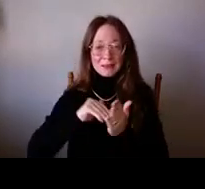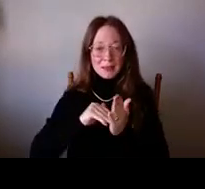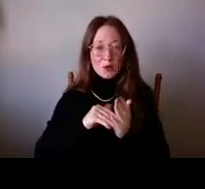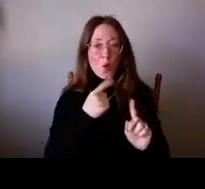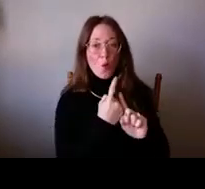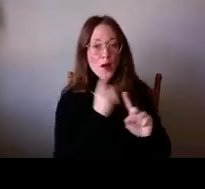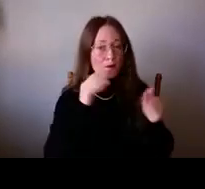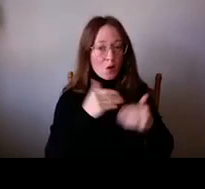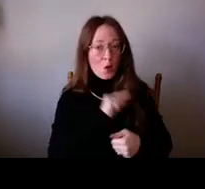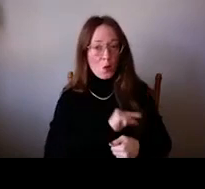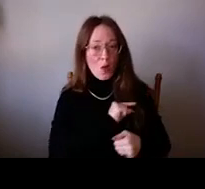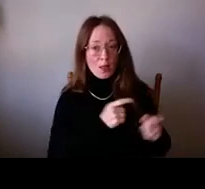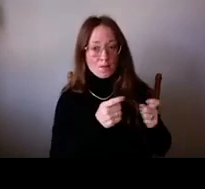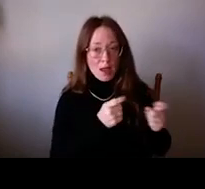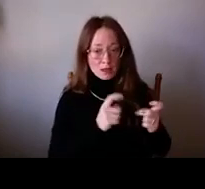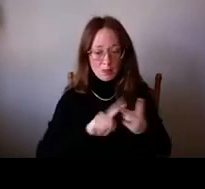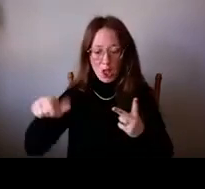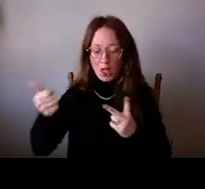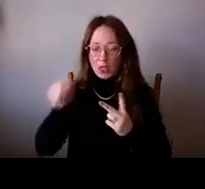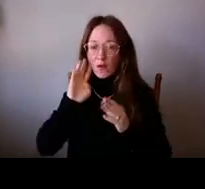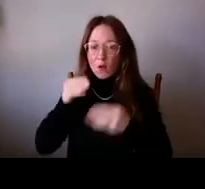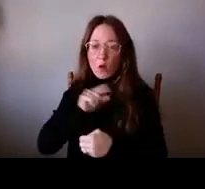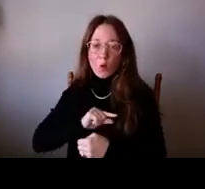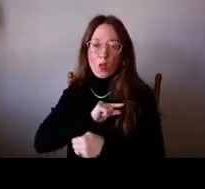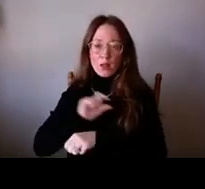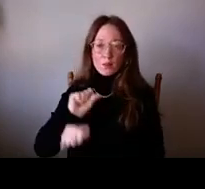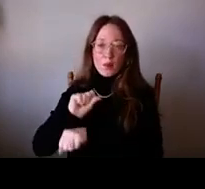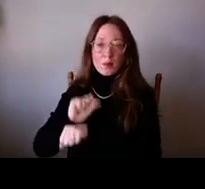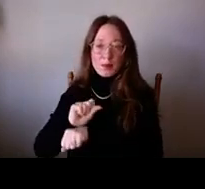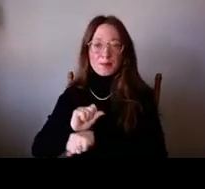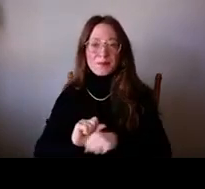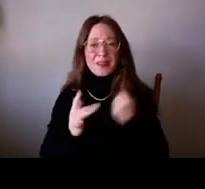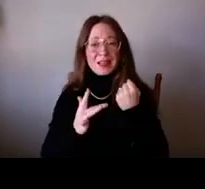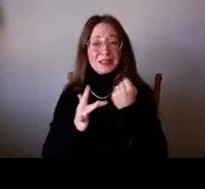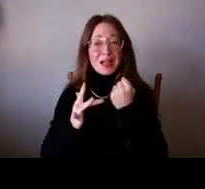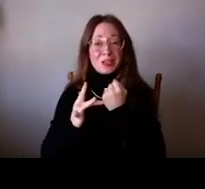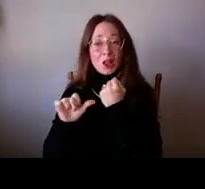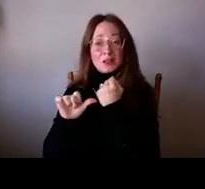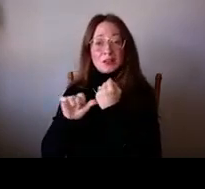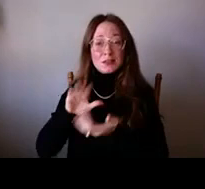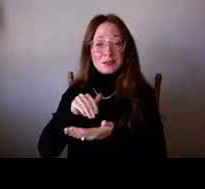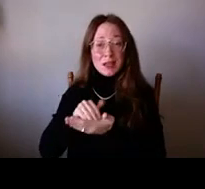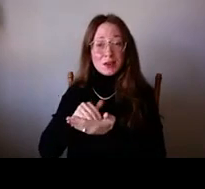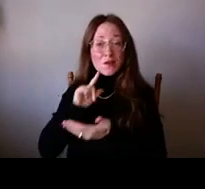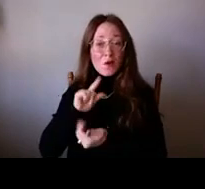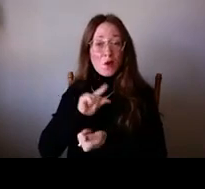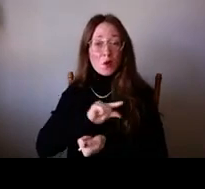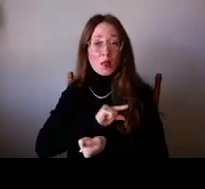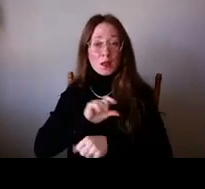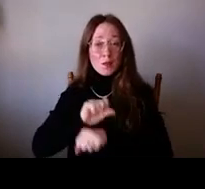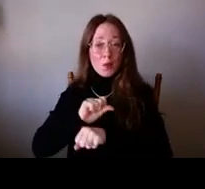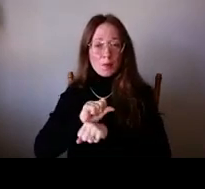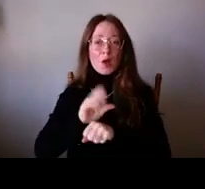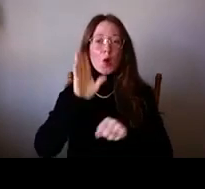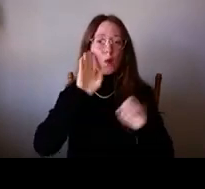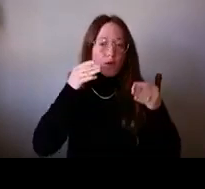management and the other with a focus on quality employment. The Technical Assistance Center on Quality Employment will focus on the successful